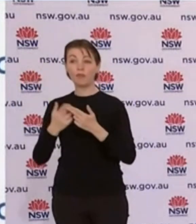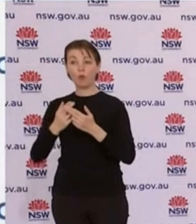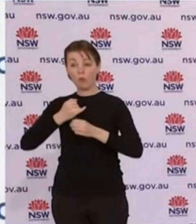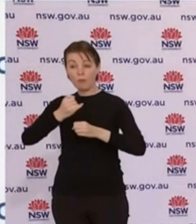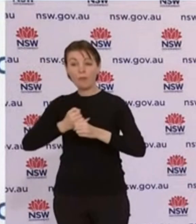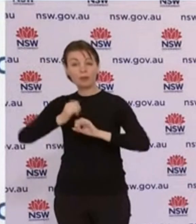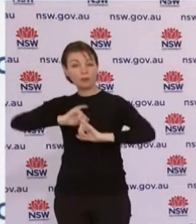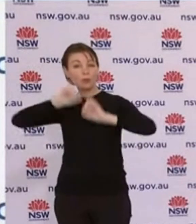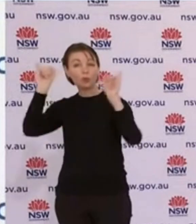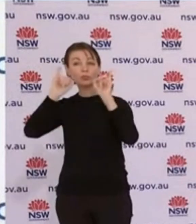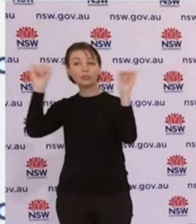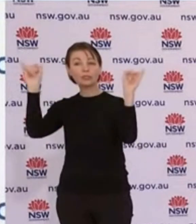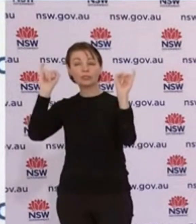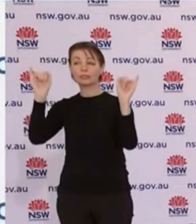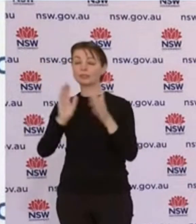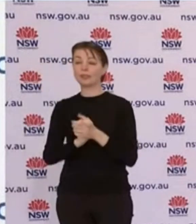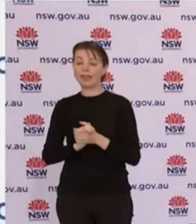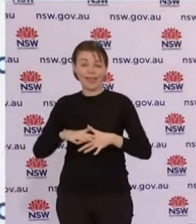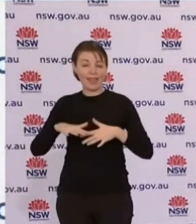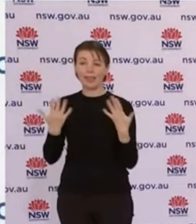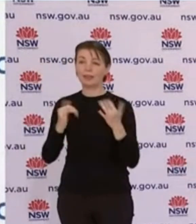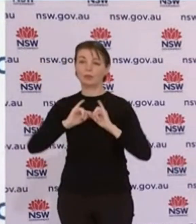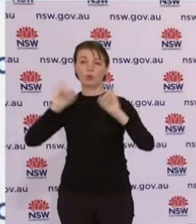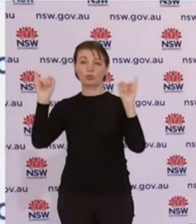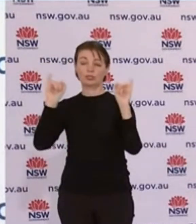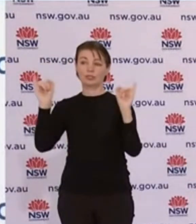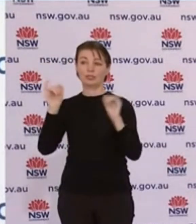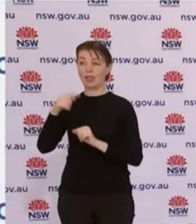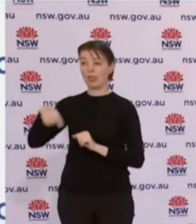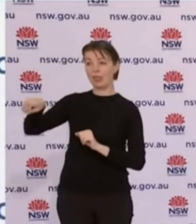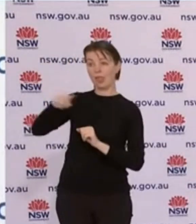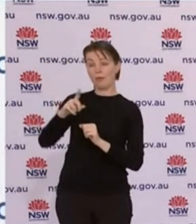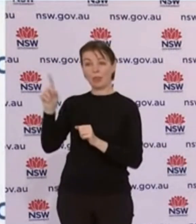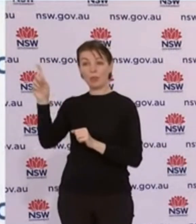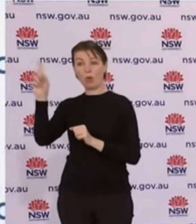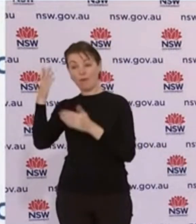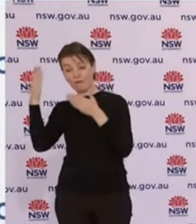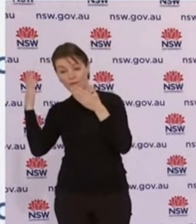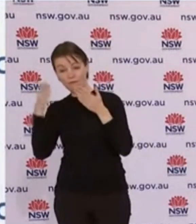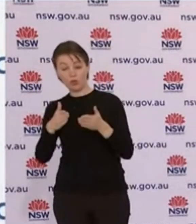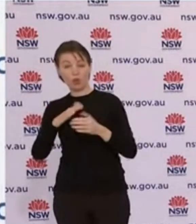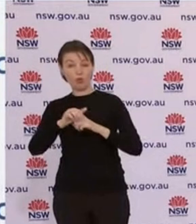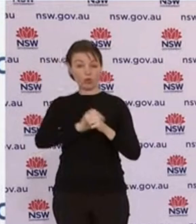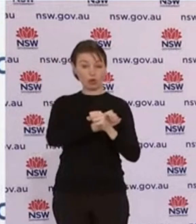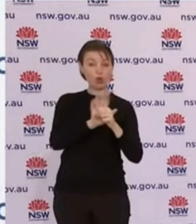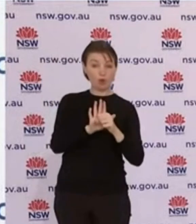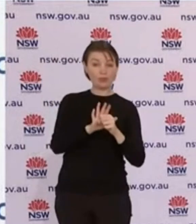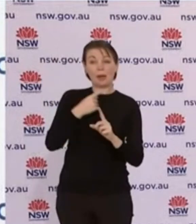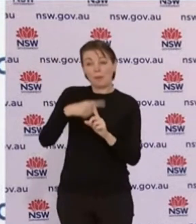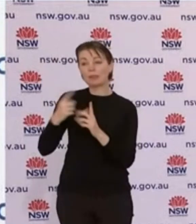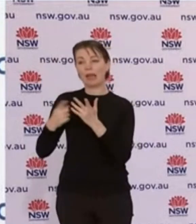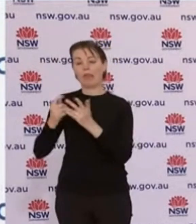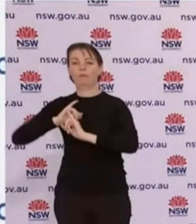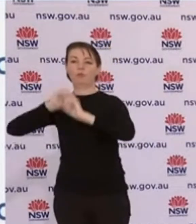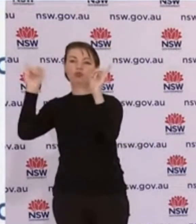medical emergencies, and please at this time they need to focus their response, including for people who have COVID-19.